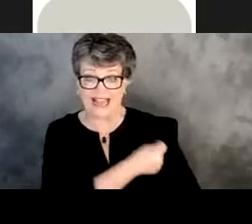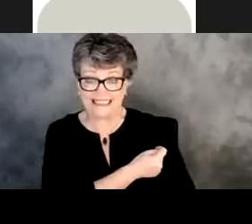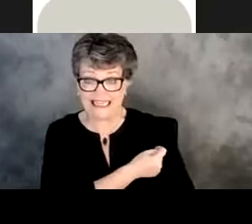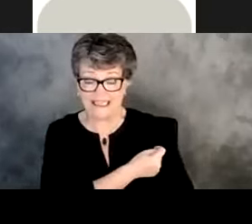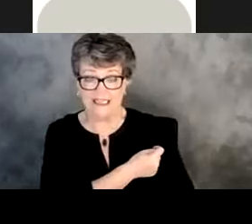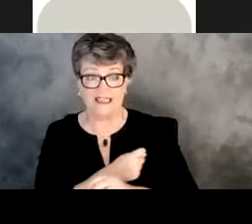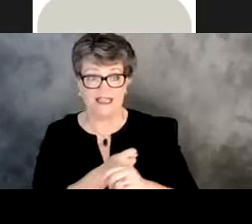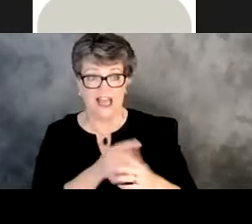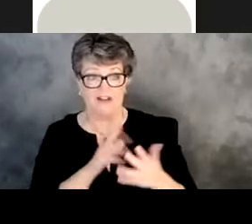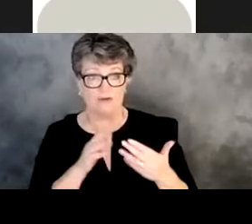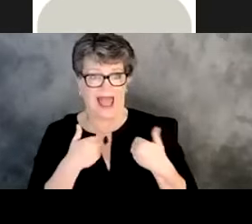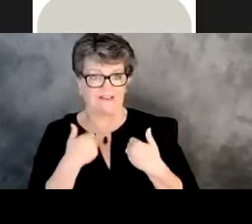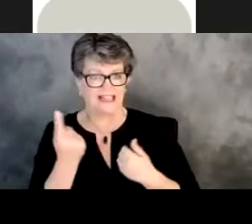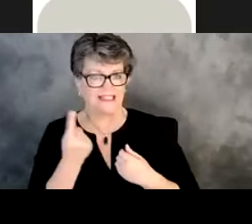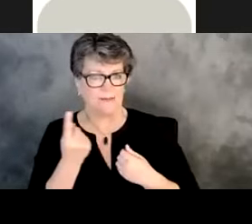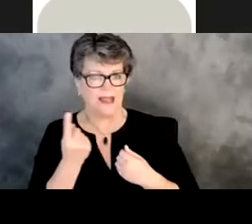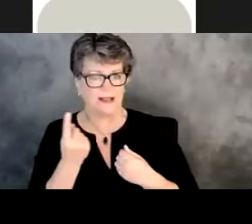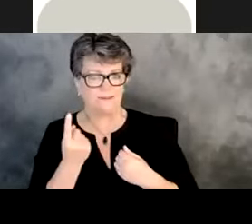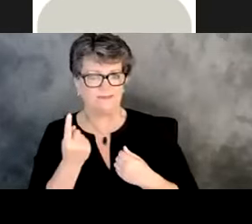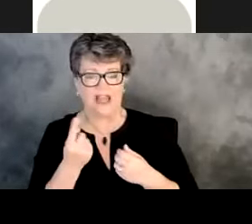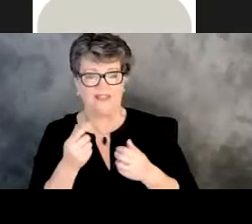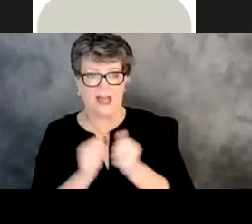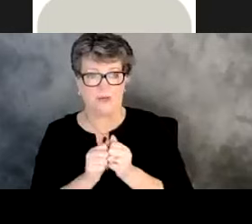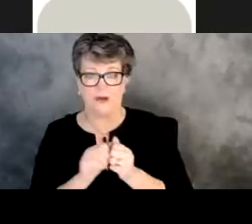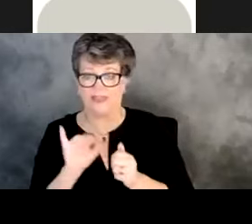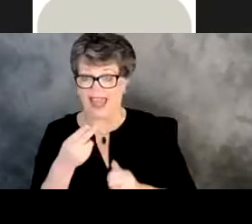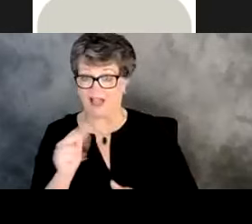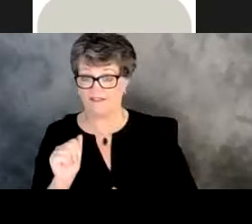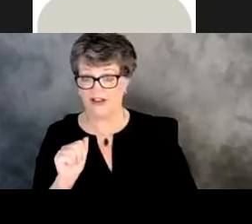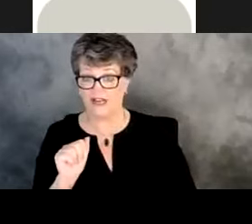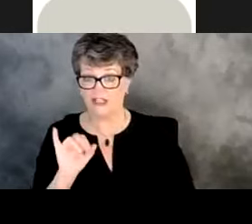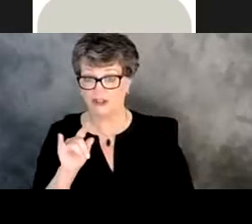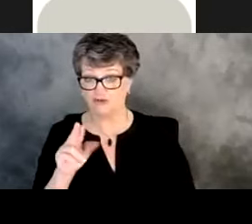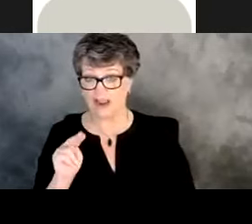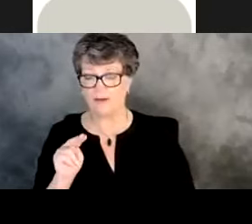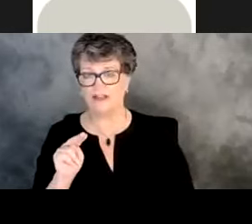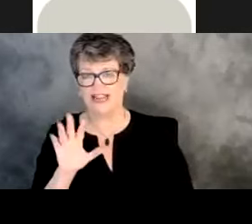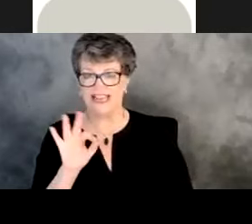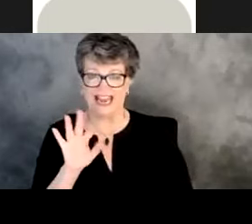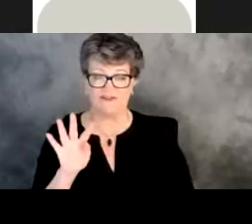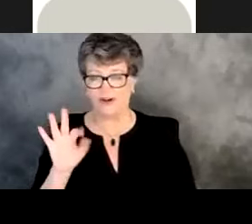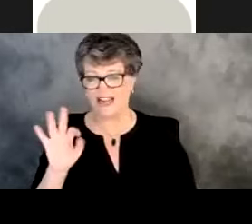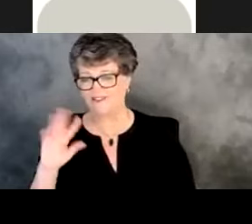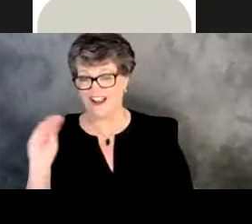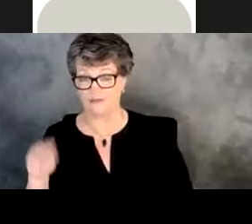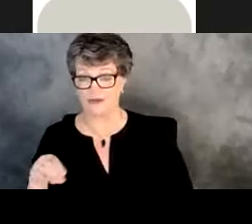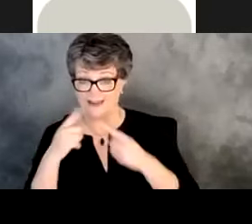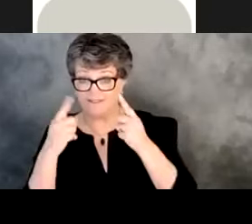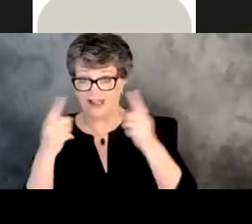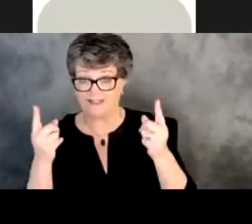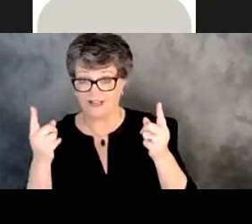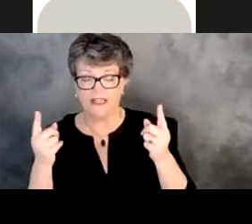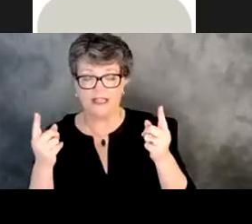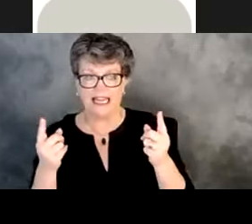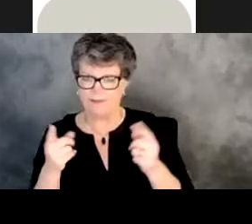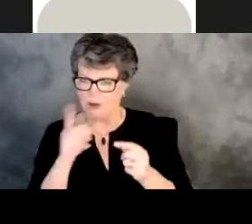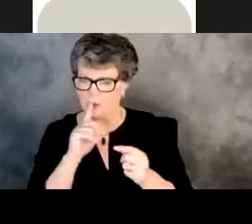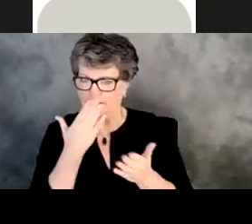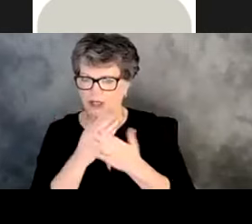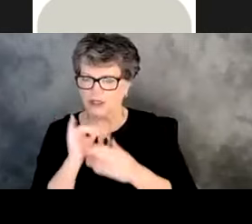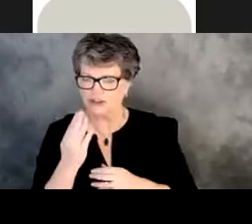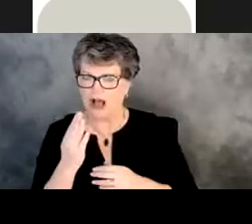we're having something that, at least with the alpha strain, was anywhere between 94 and 95% effective, it's doing a really good job